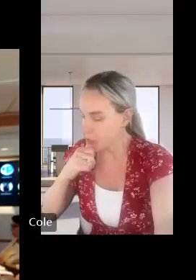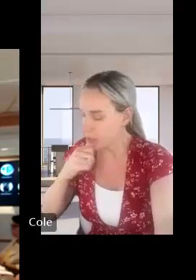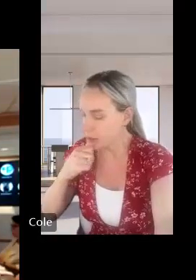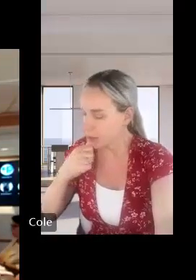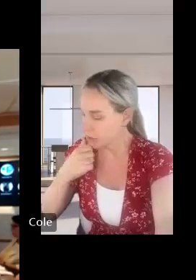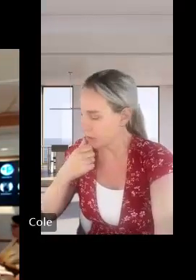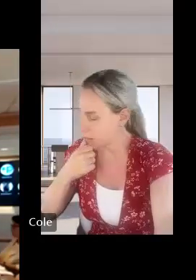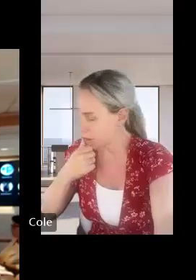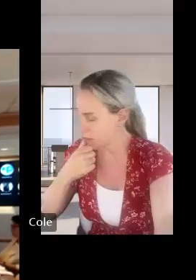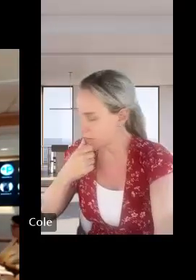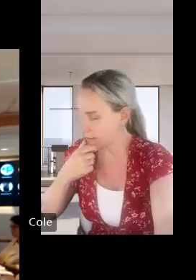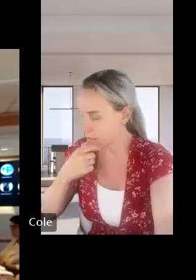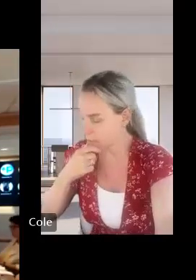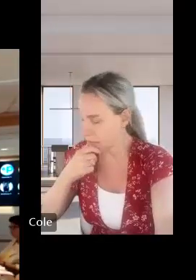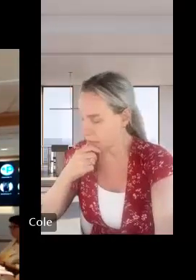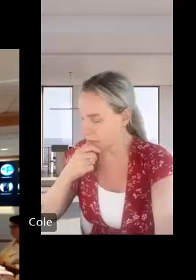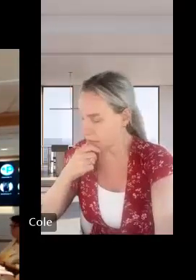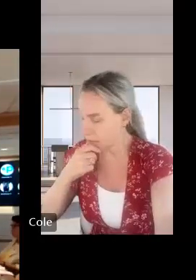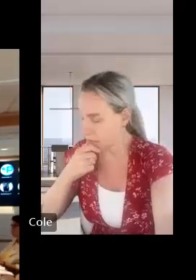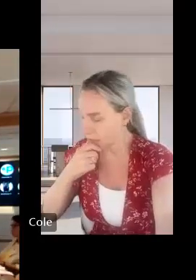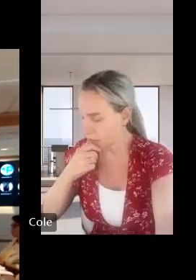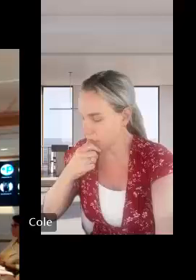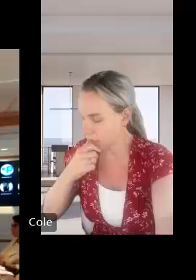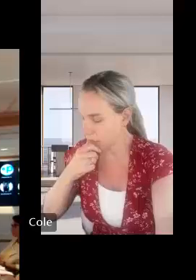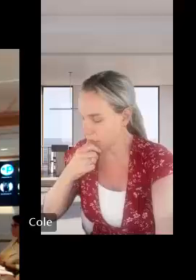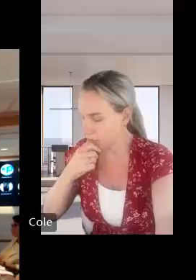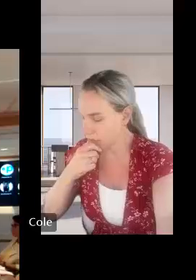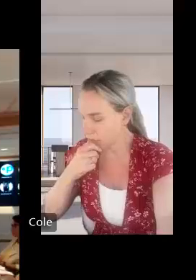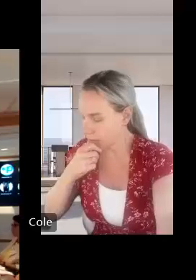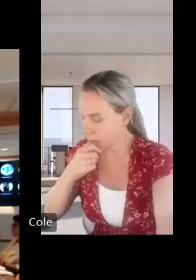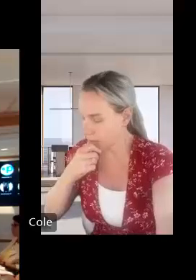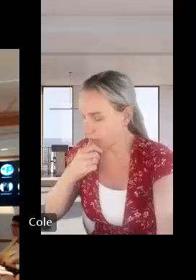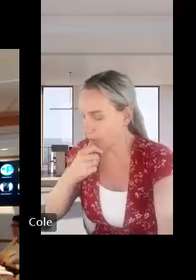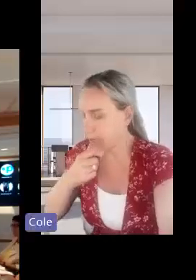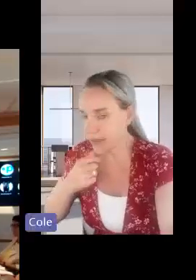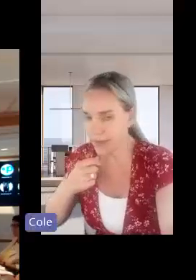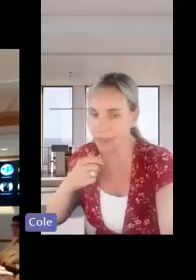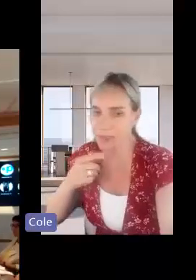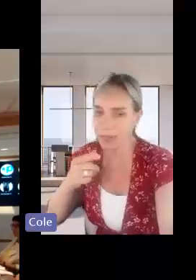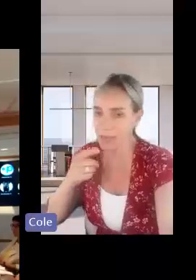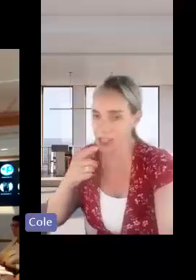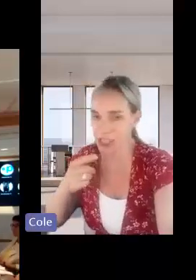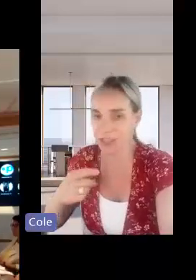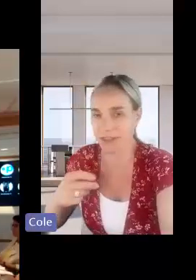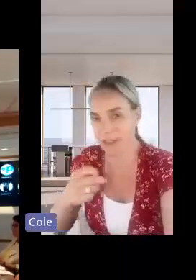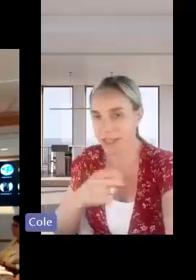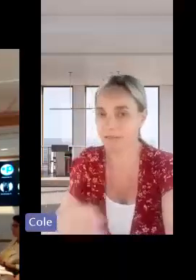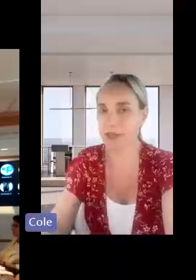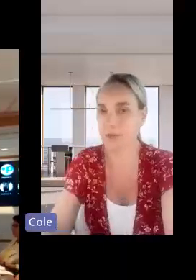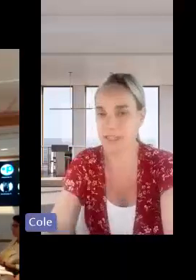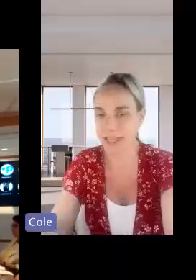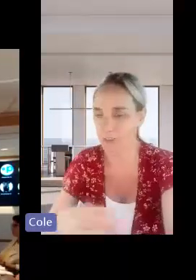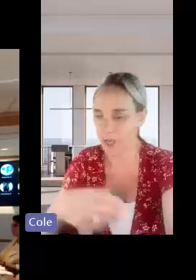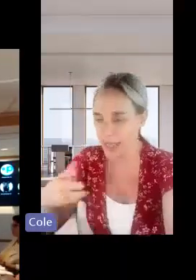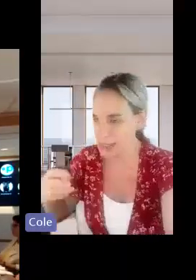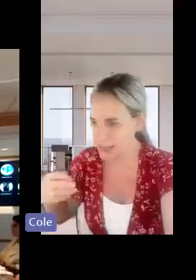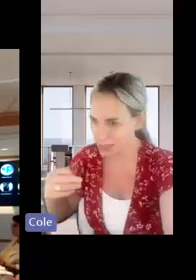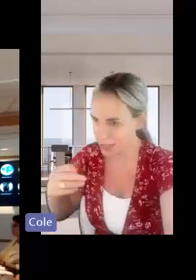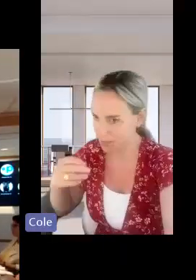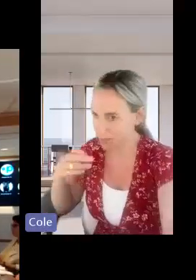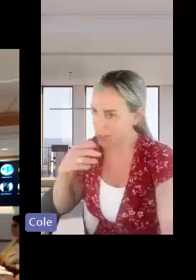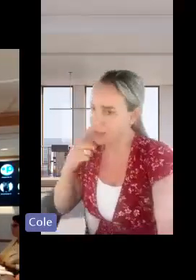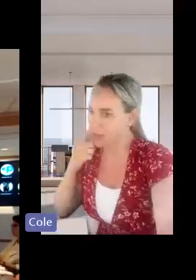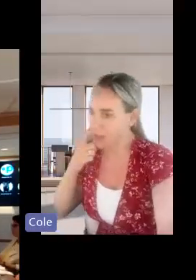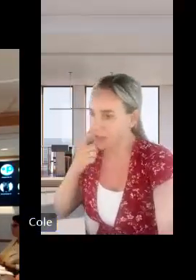other one was you picked what you felt were important. Okay, so that was my question. Yeah, if there was like a